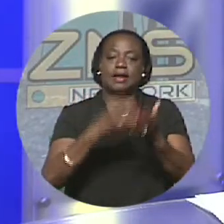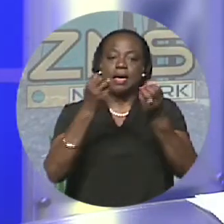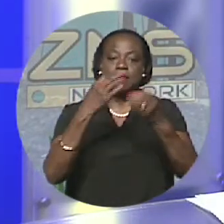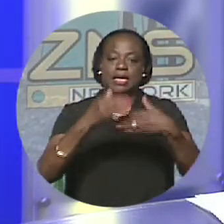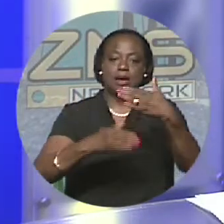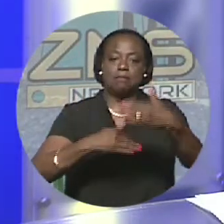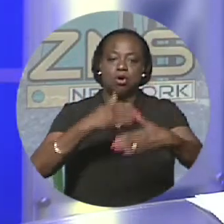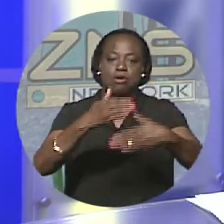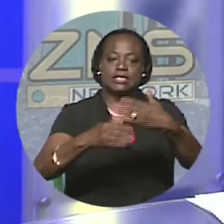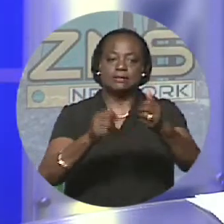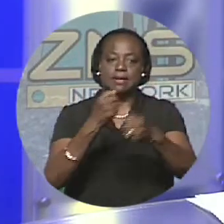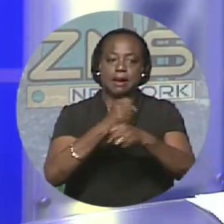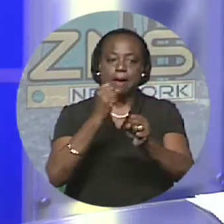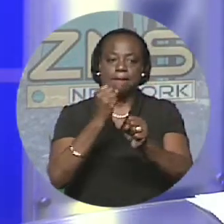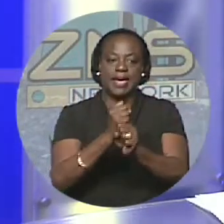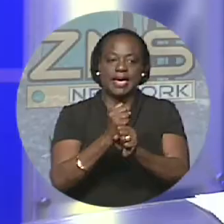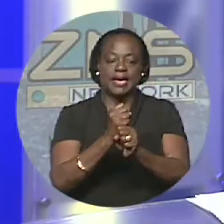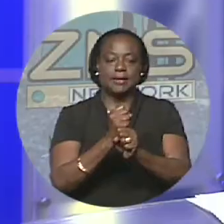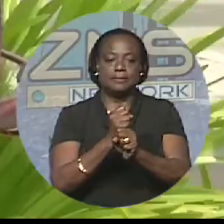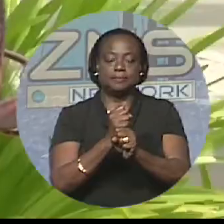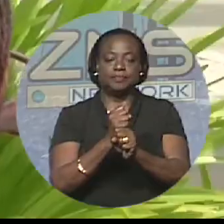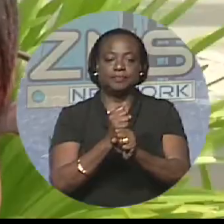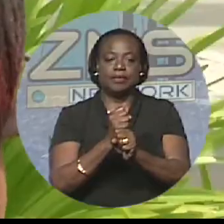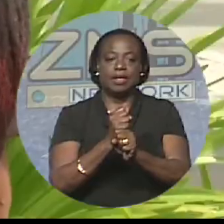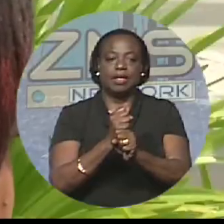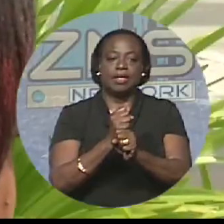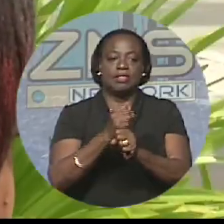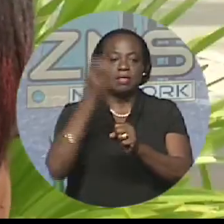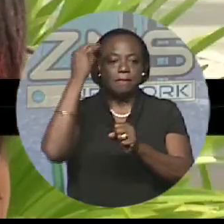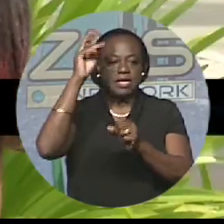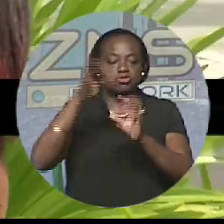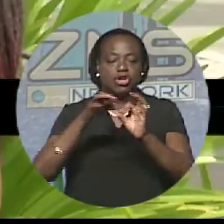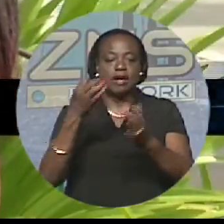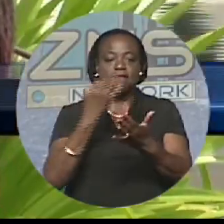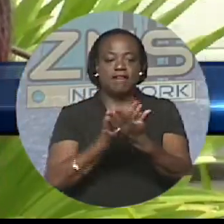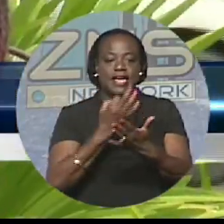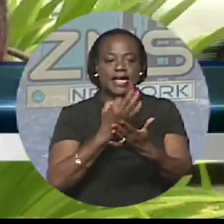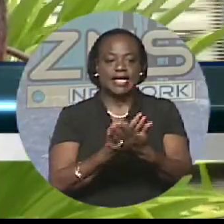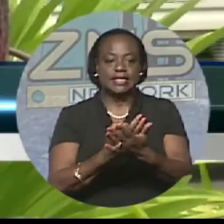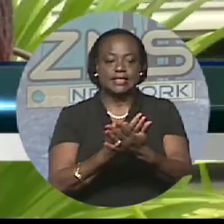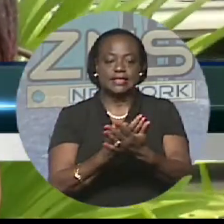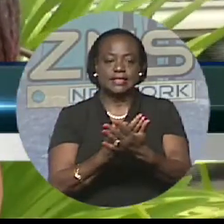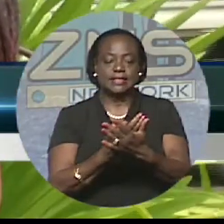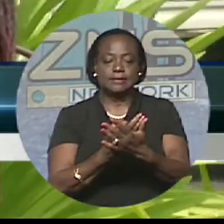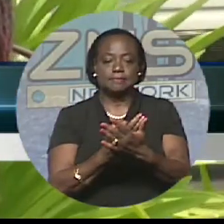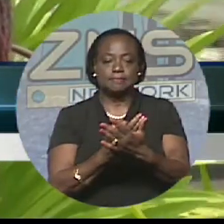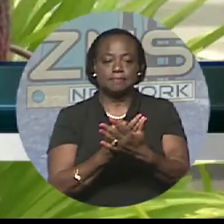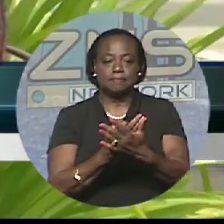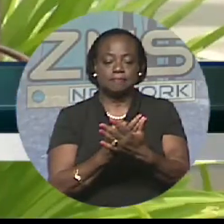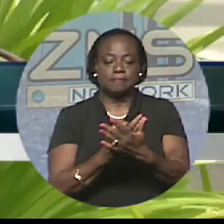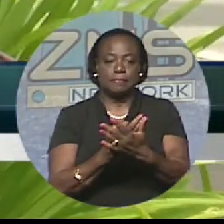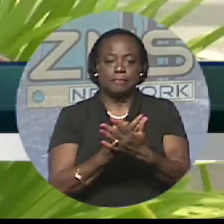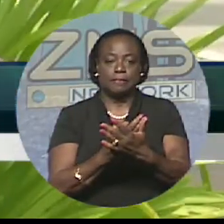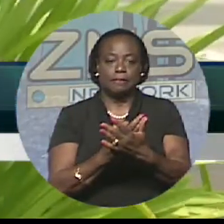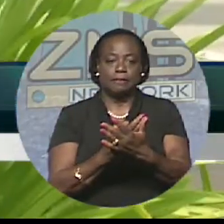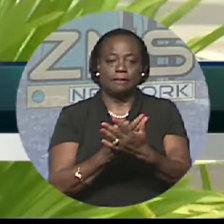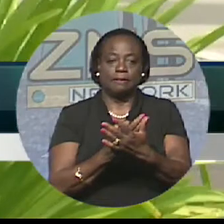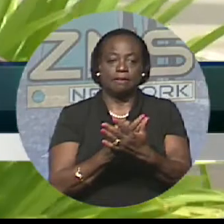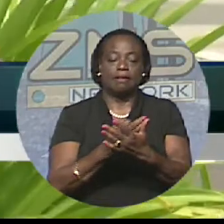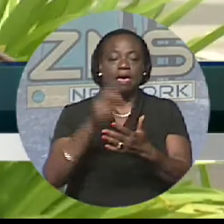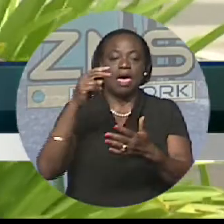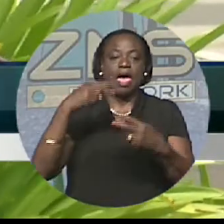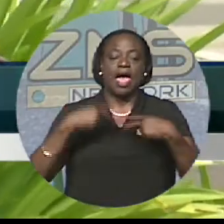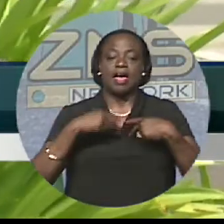so far. The Ministry of Finance has been very receptive because obviously these are